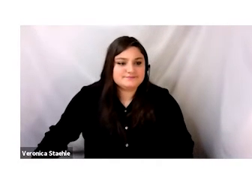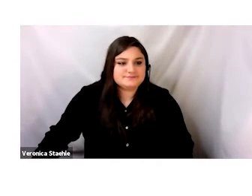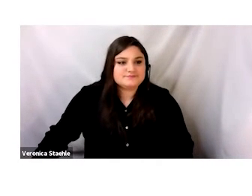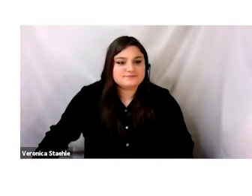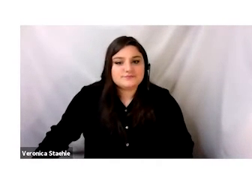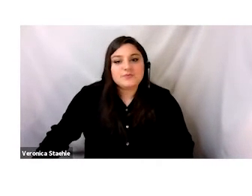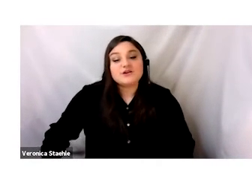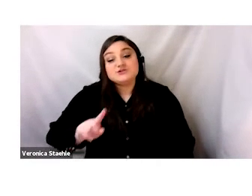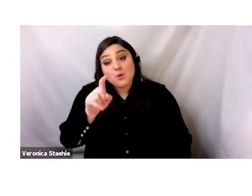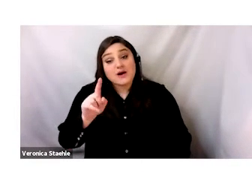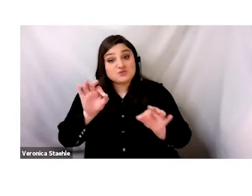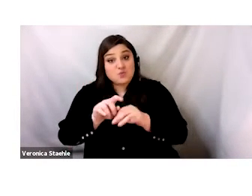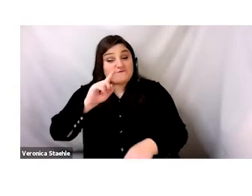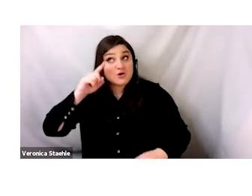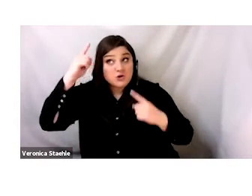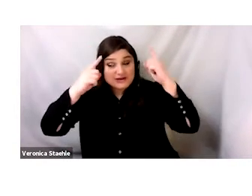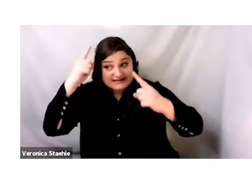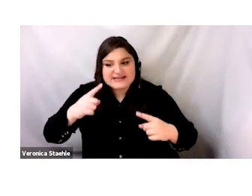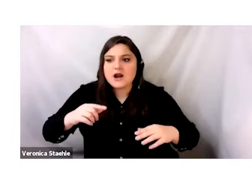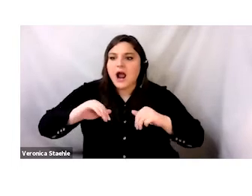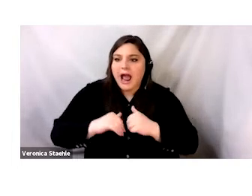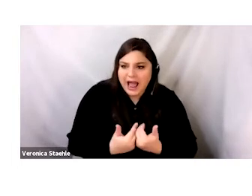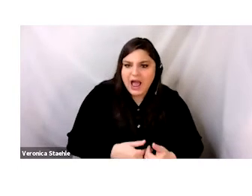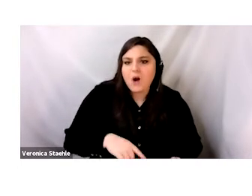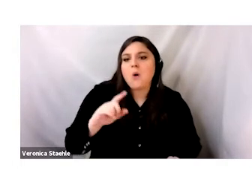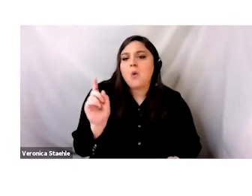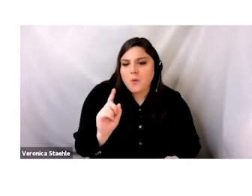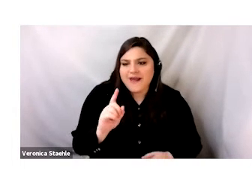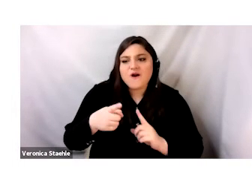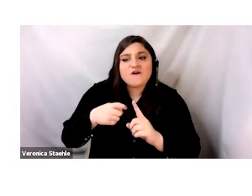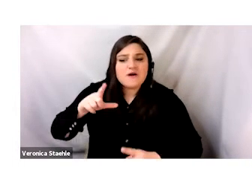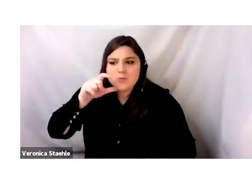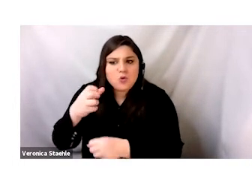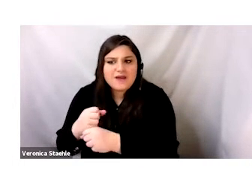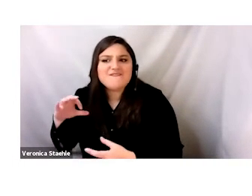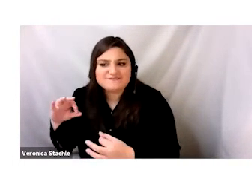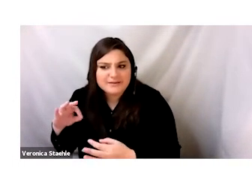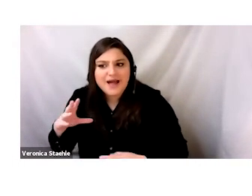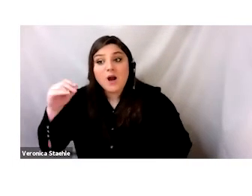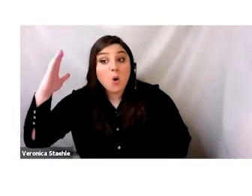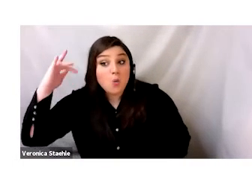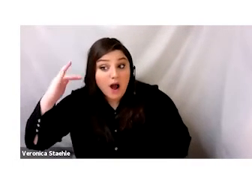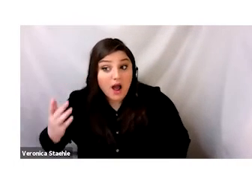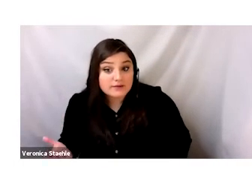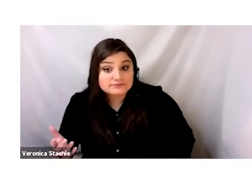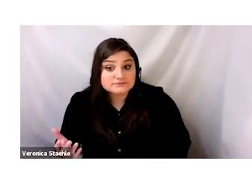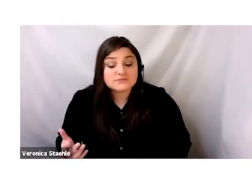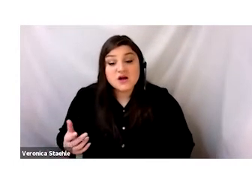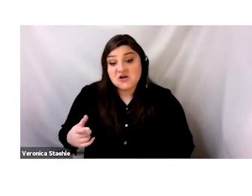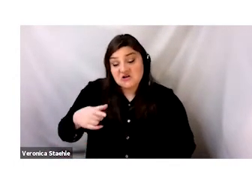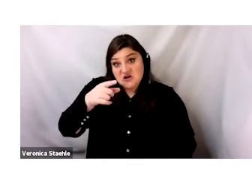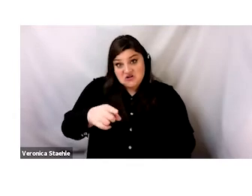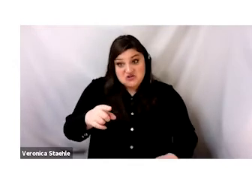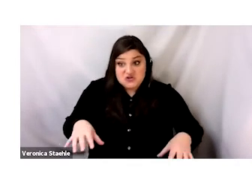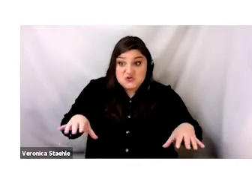to consider: how, where, and from whom are we gathering feedback and why? Are you only doing town halls for feedback? One, no